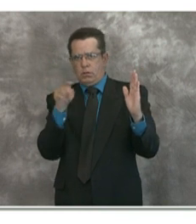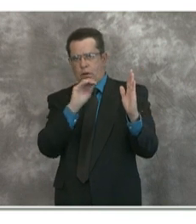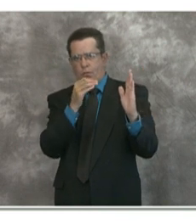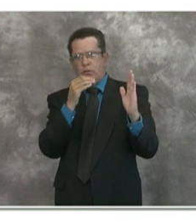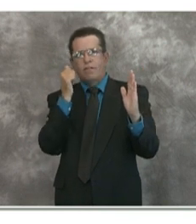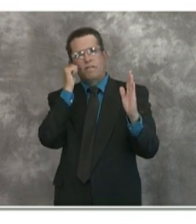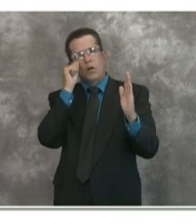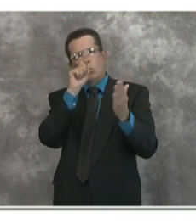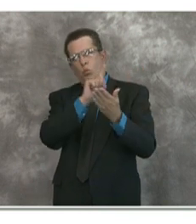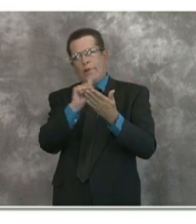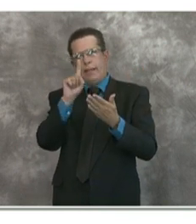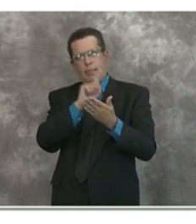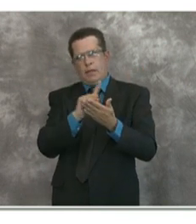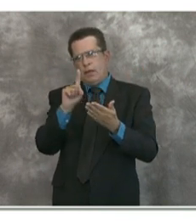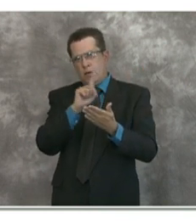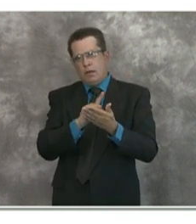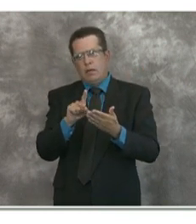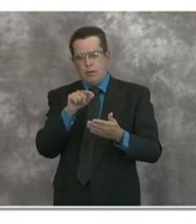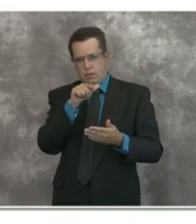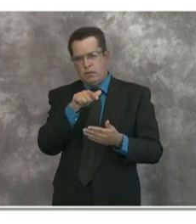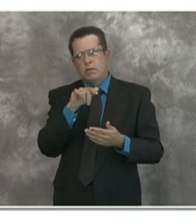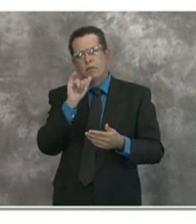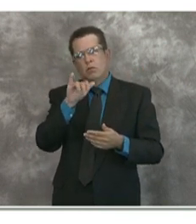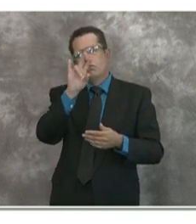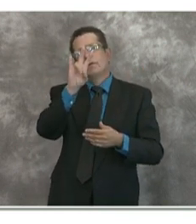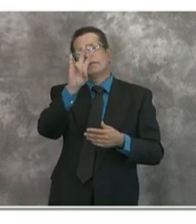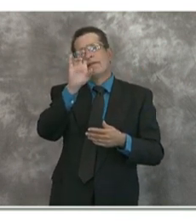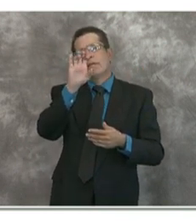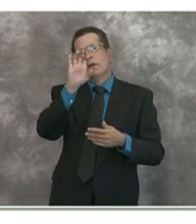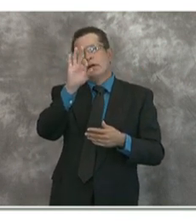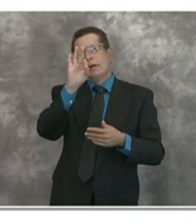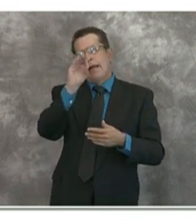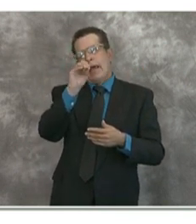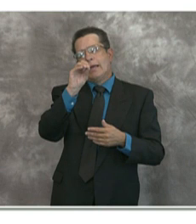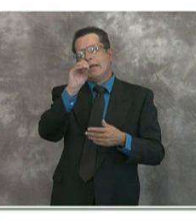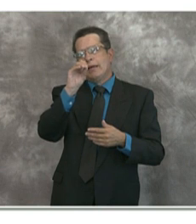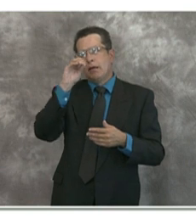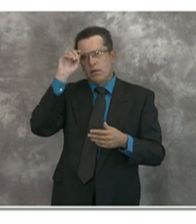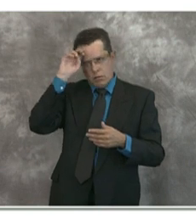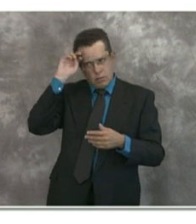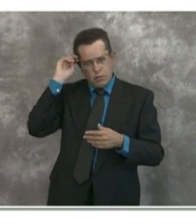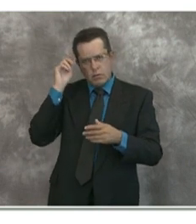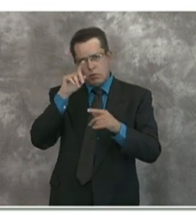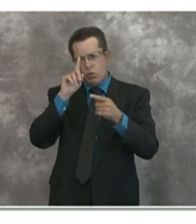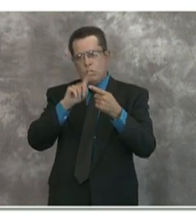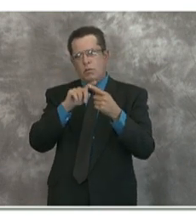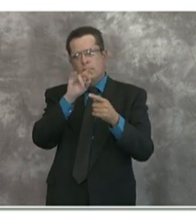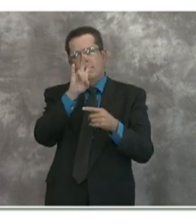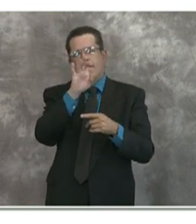weekly new cases were from 790 to